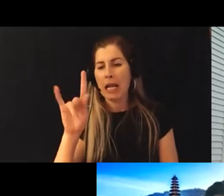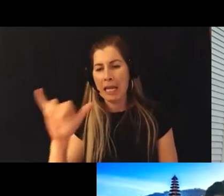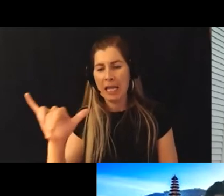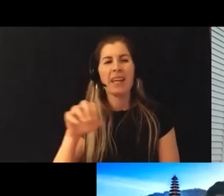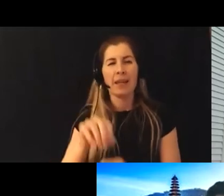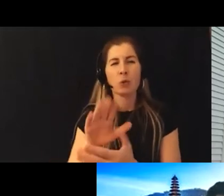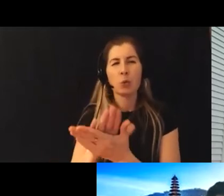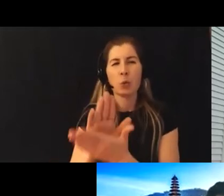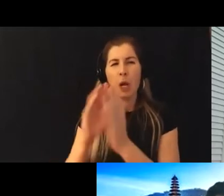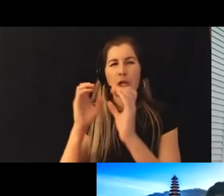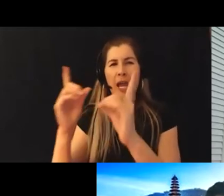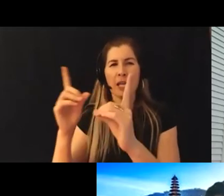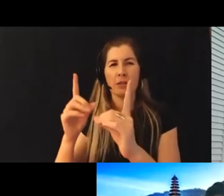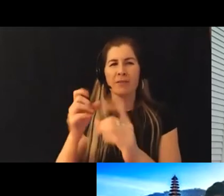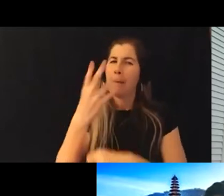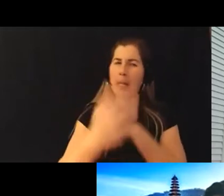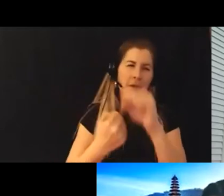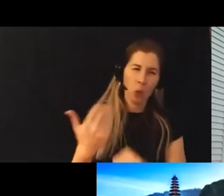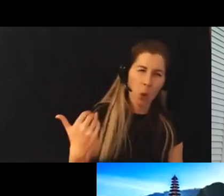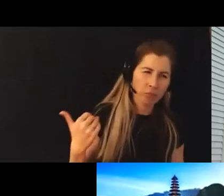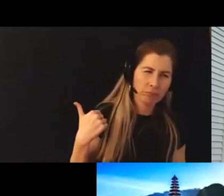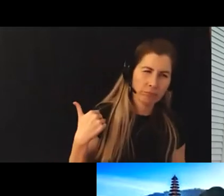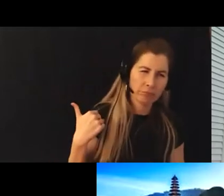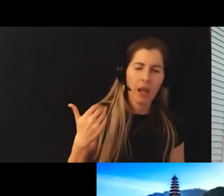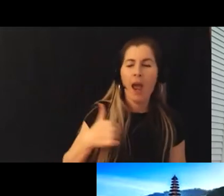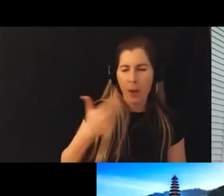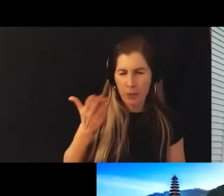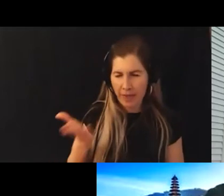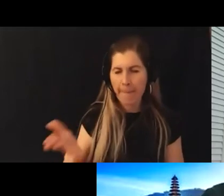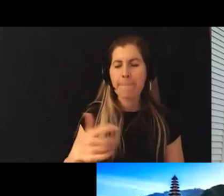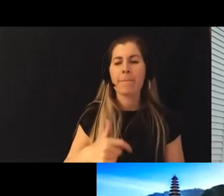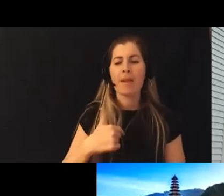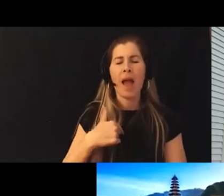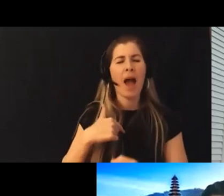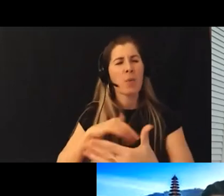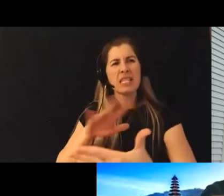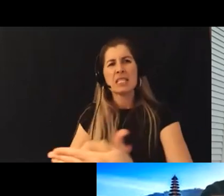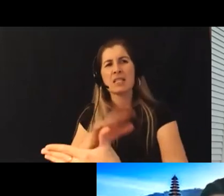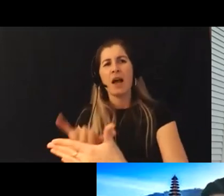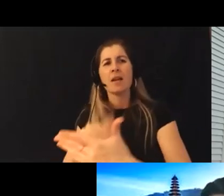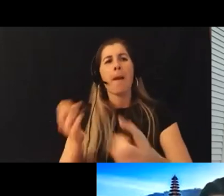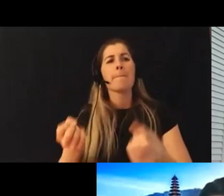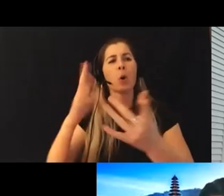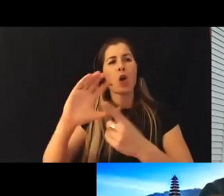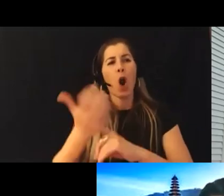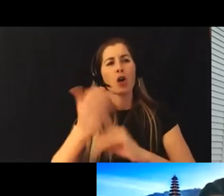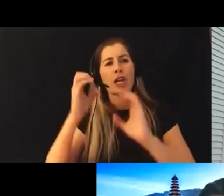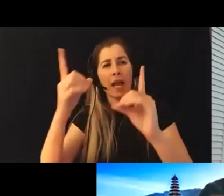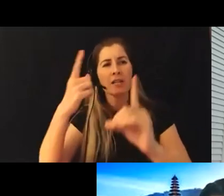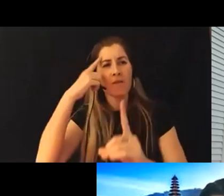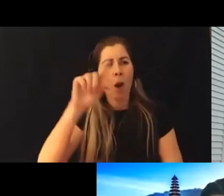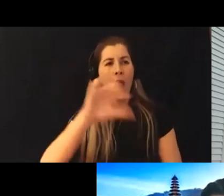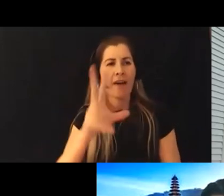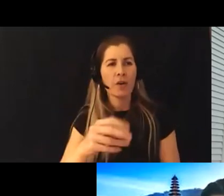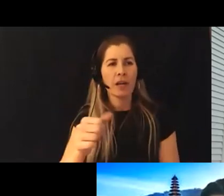this is many, many, many years ago, but I was studying the impact of multicultural education on African-American males. And I